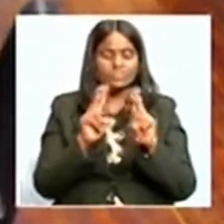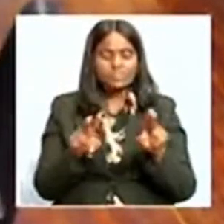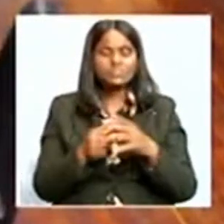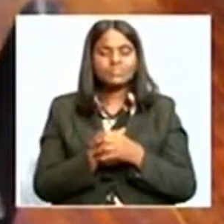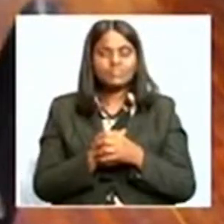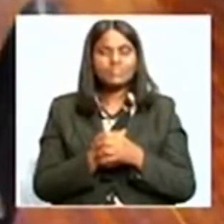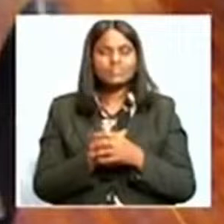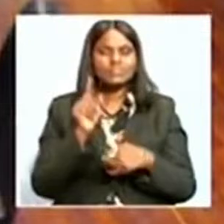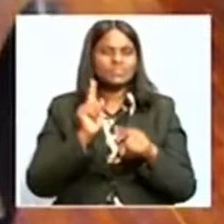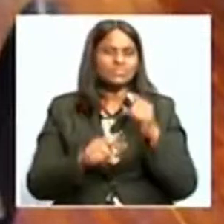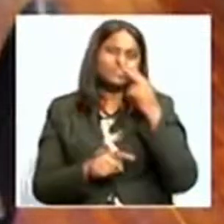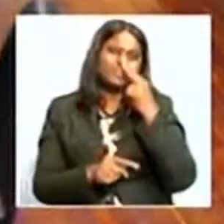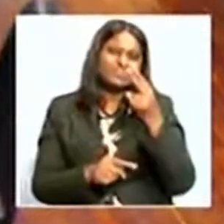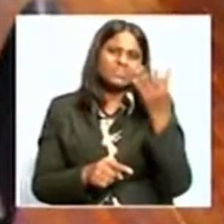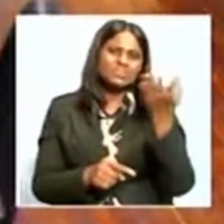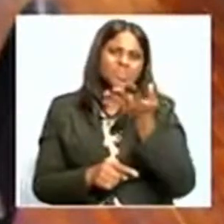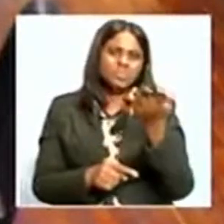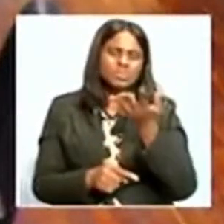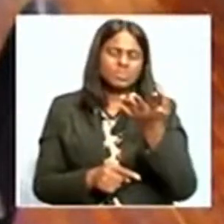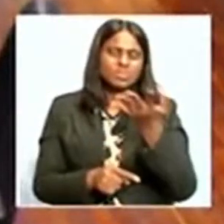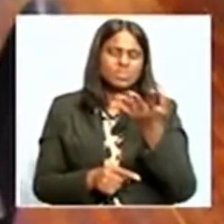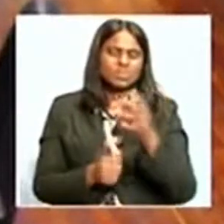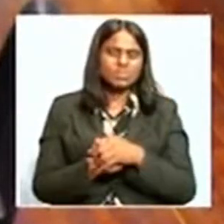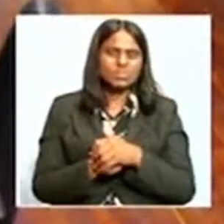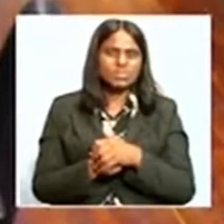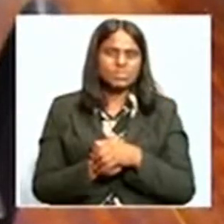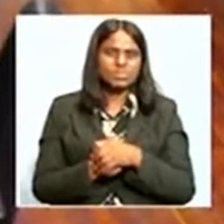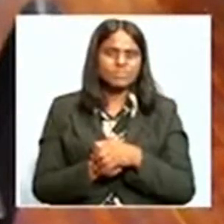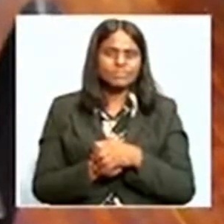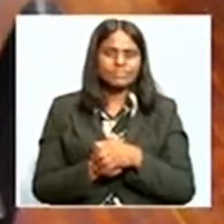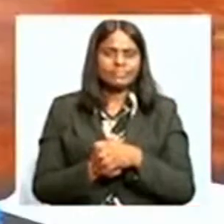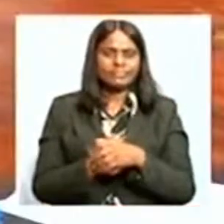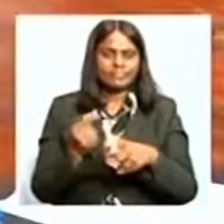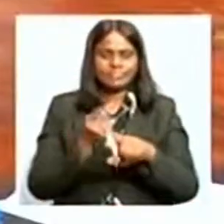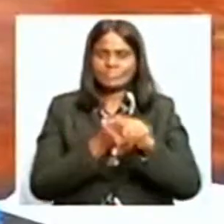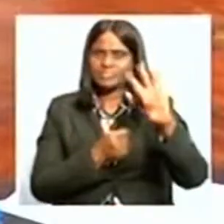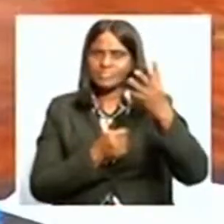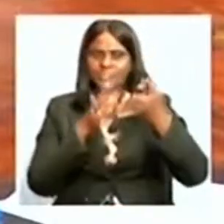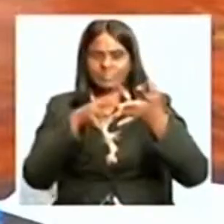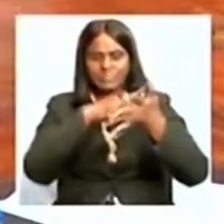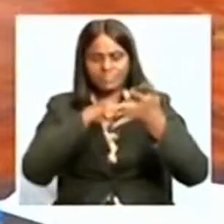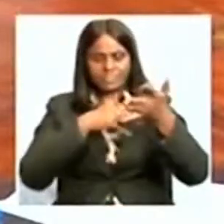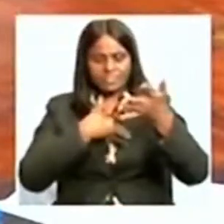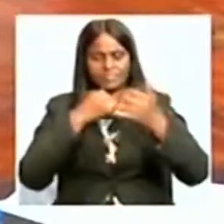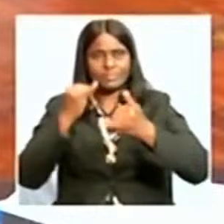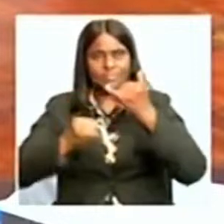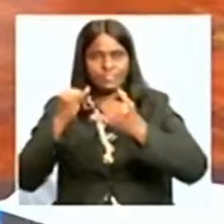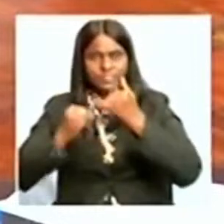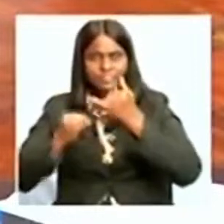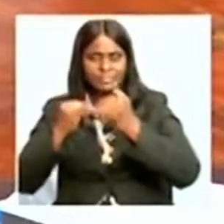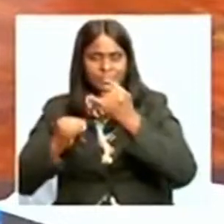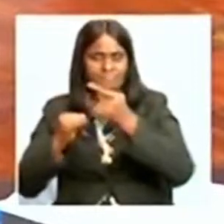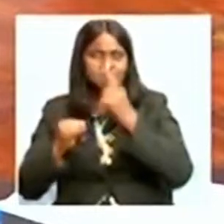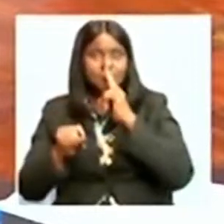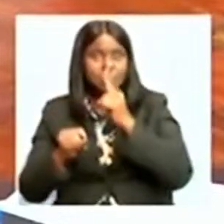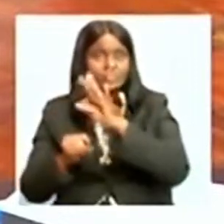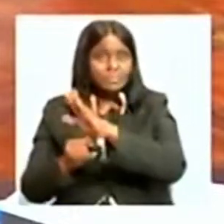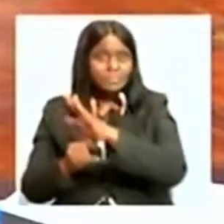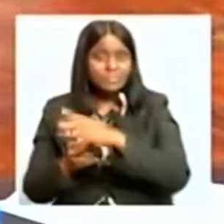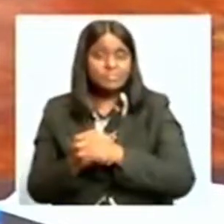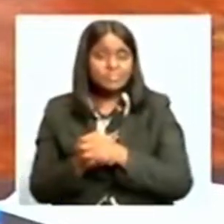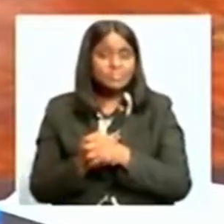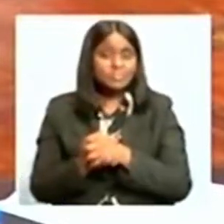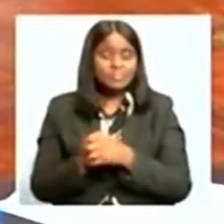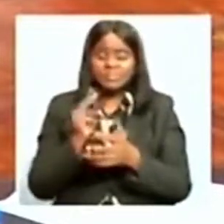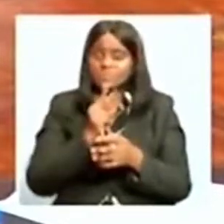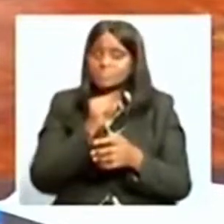We can't see it in terms of, because from the 4th schedule, then we have the last is the 8th schedule, isn't it? So